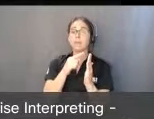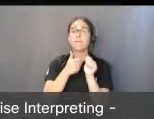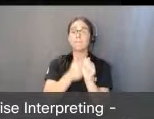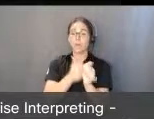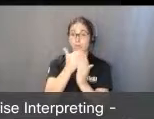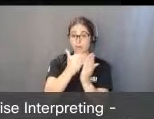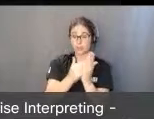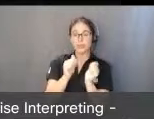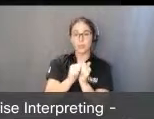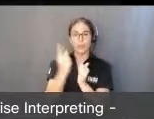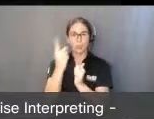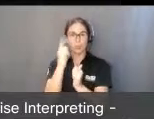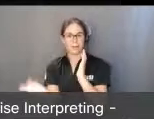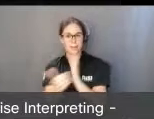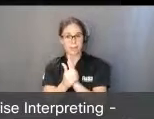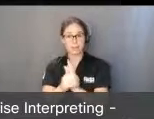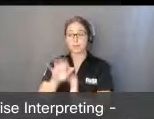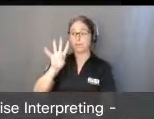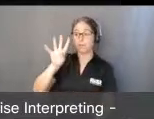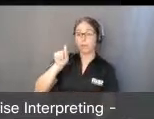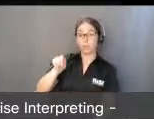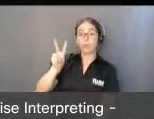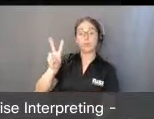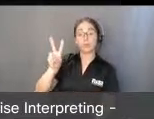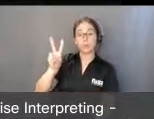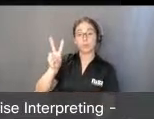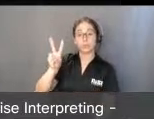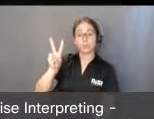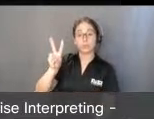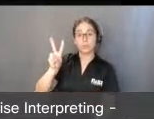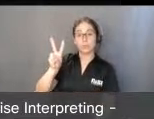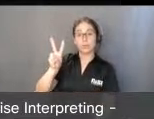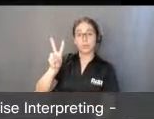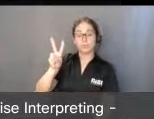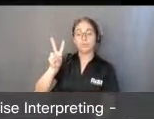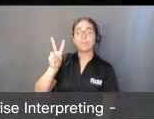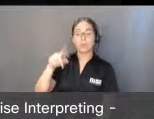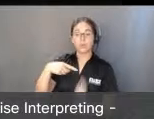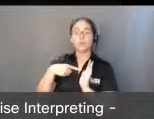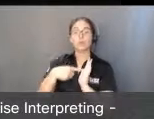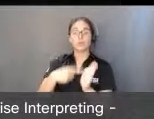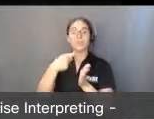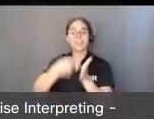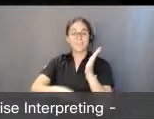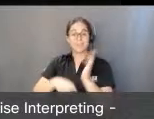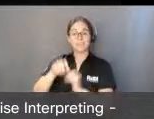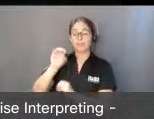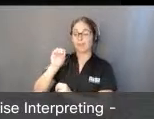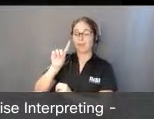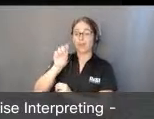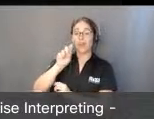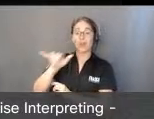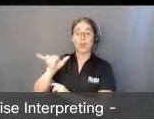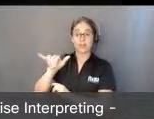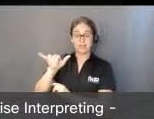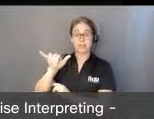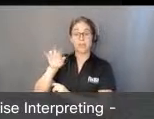Item 4.2, to reflect the cost of Odyssey Wear is